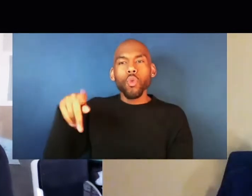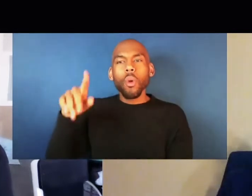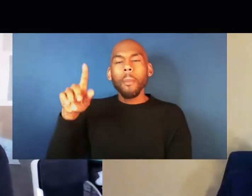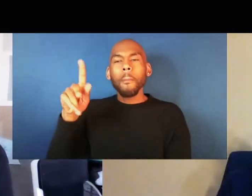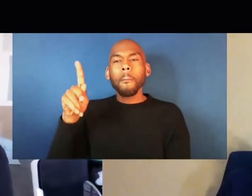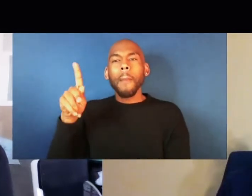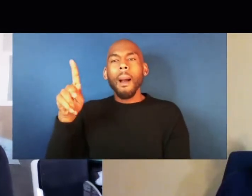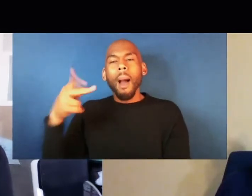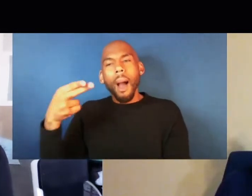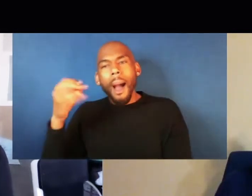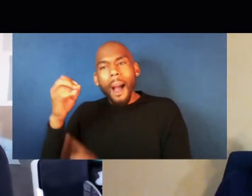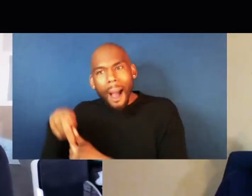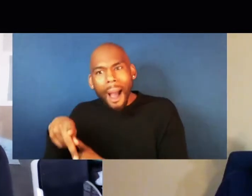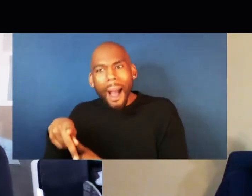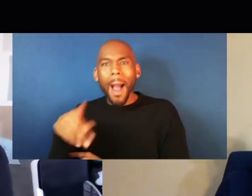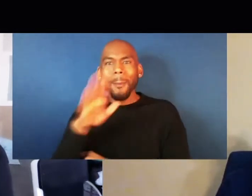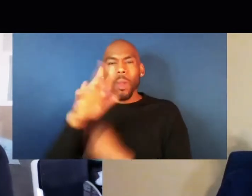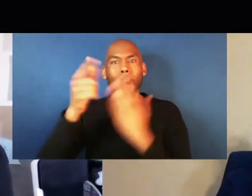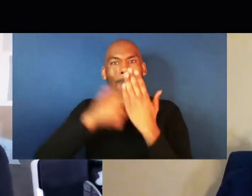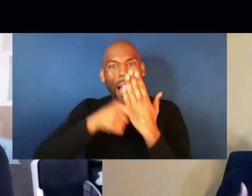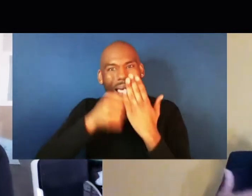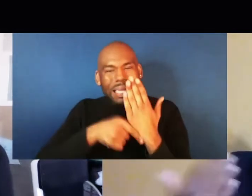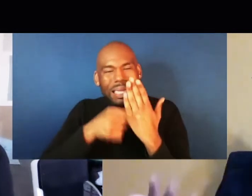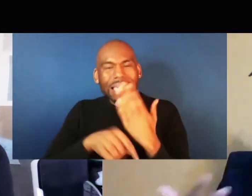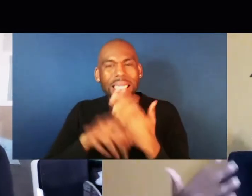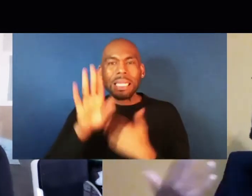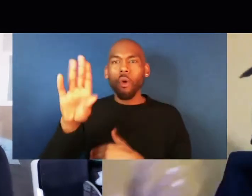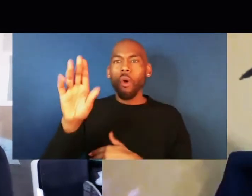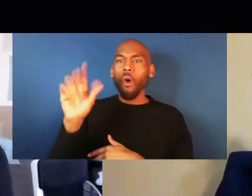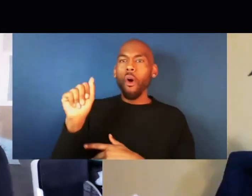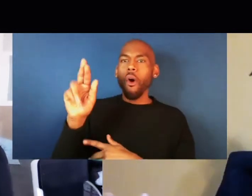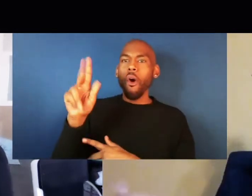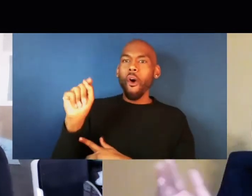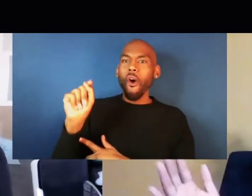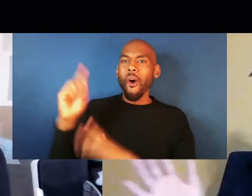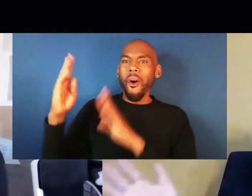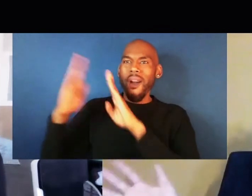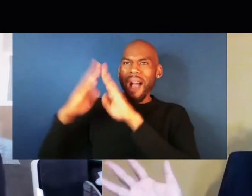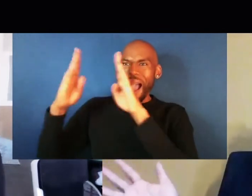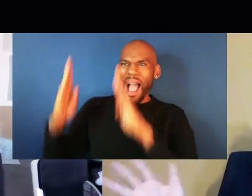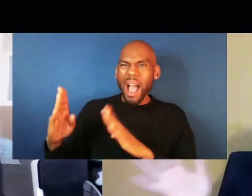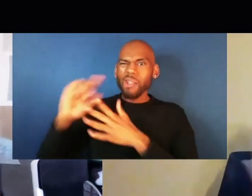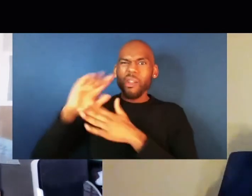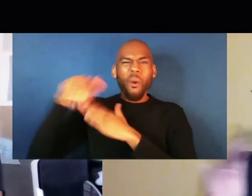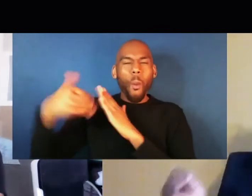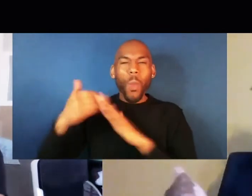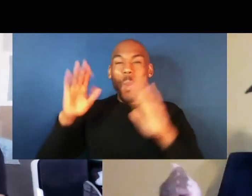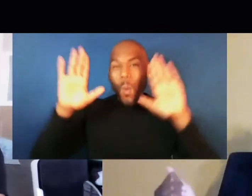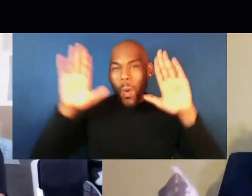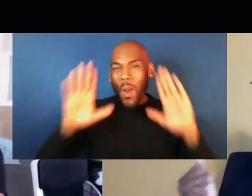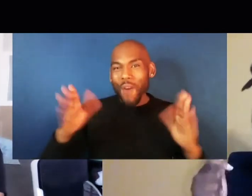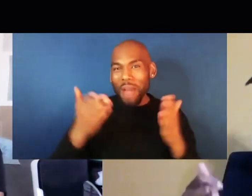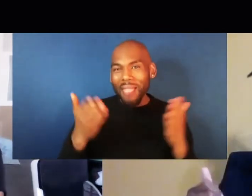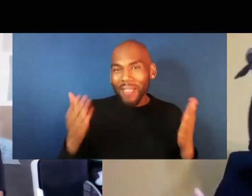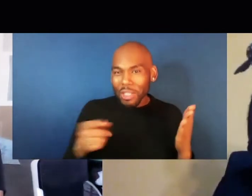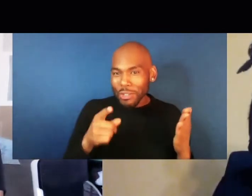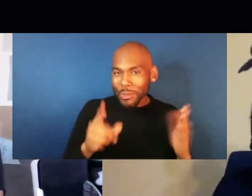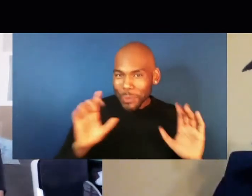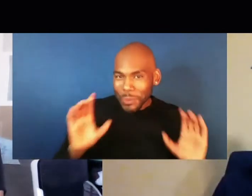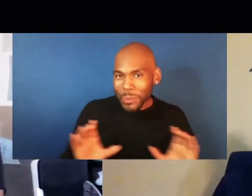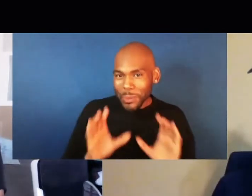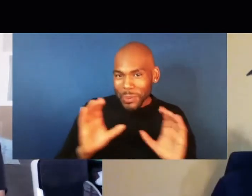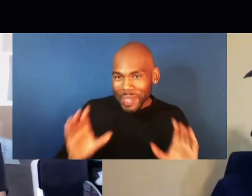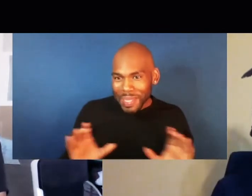and Poor Man Magazine and how you want to build this art house, all the wonderful things you're doing